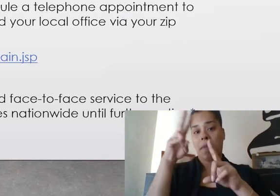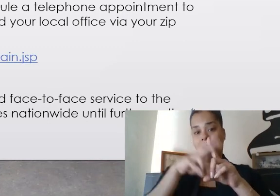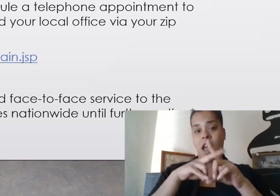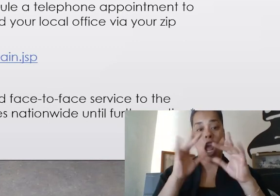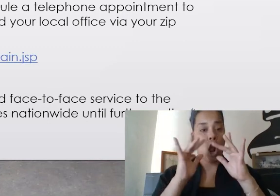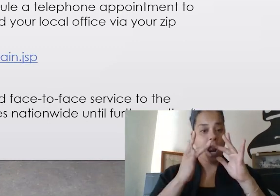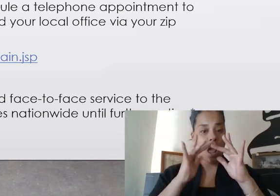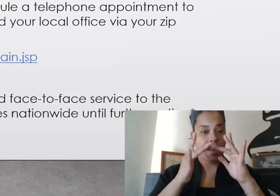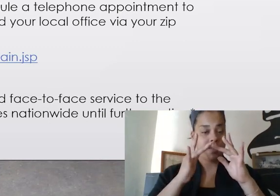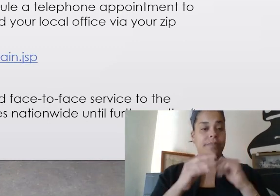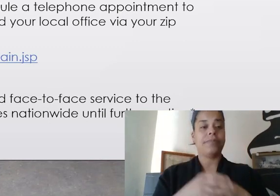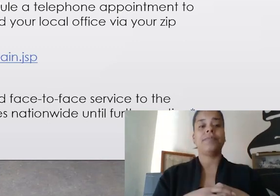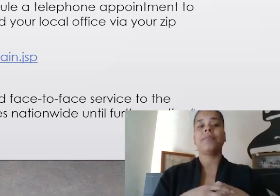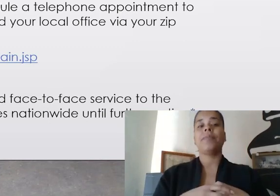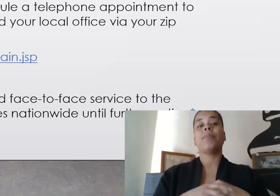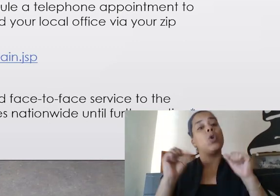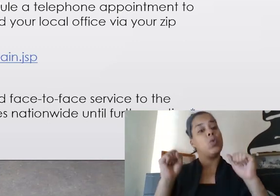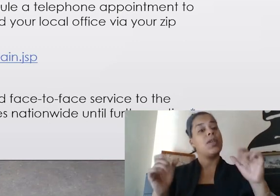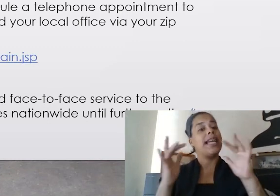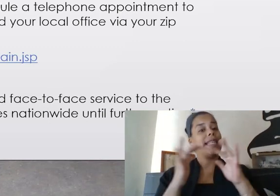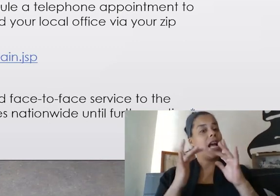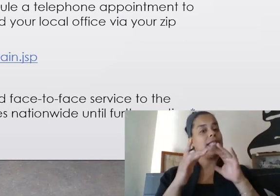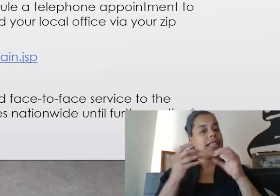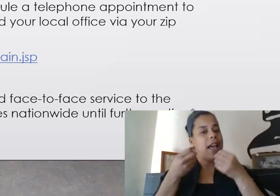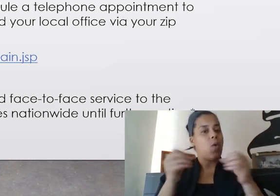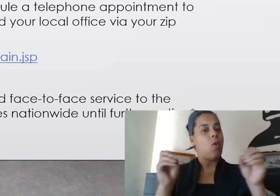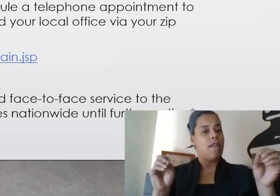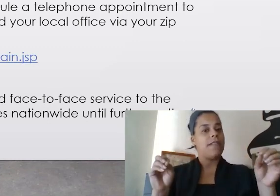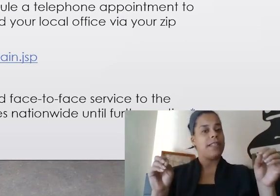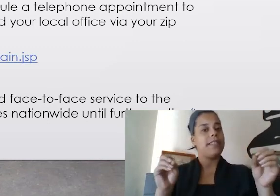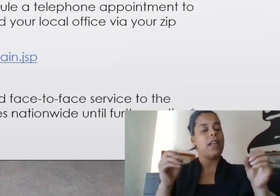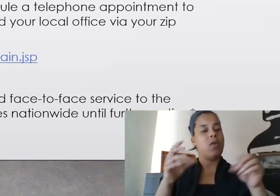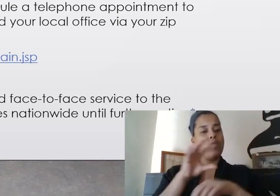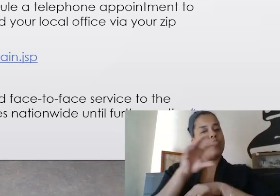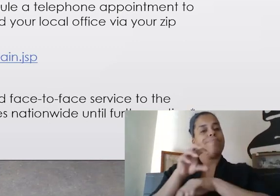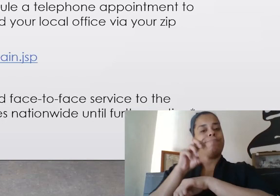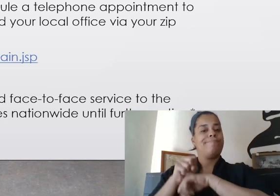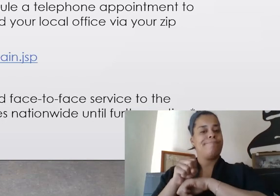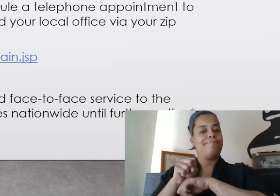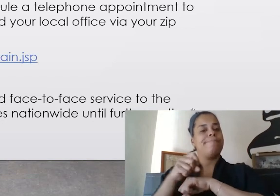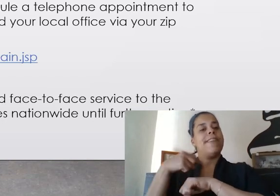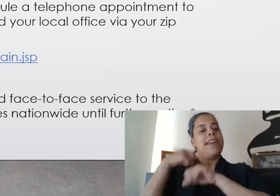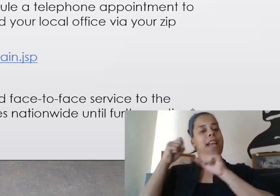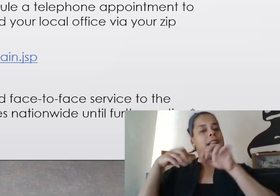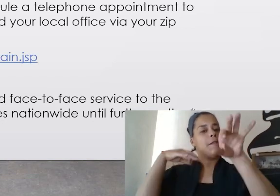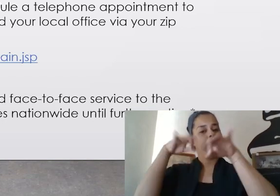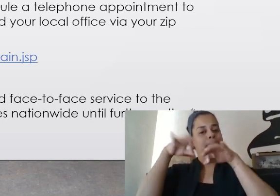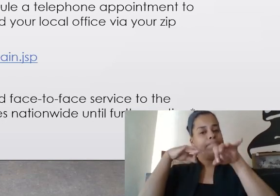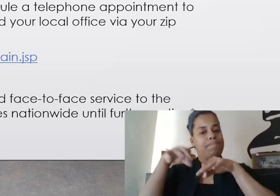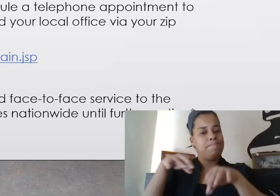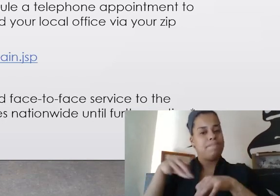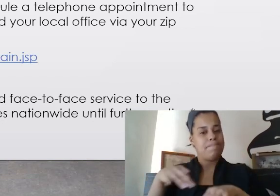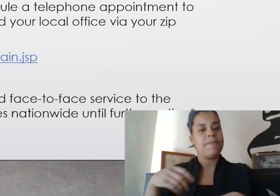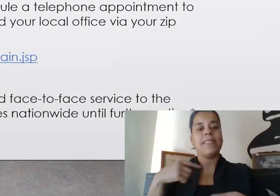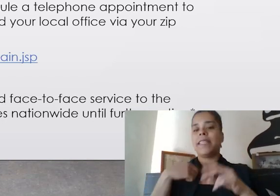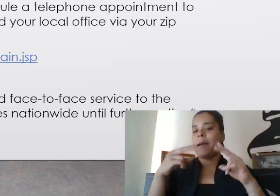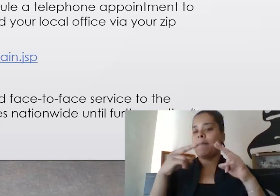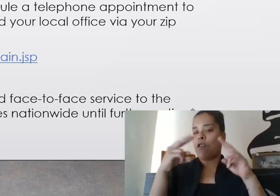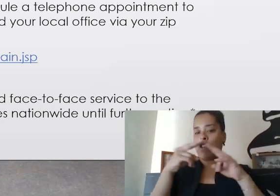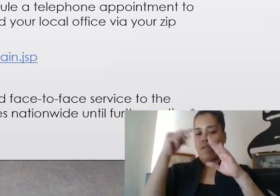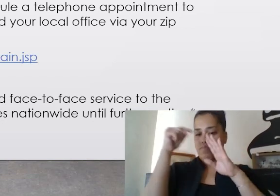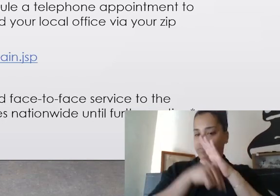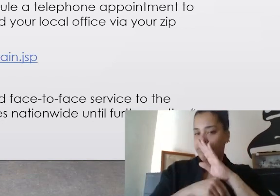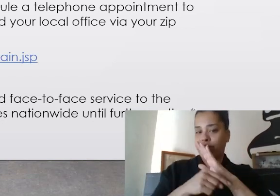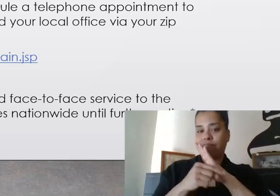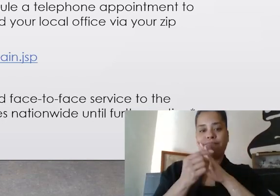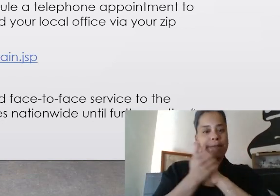can contact our office and schedule an appointment with me, and then I can walk you through it. I'm very thorough, and I